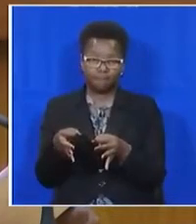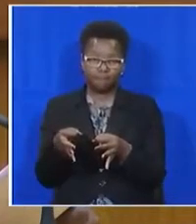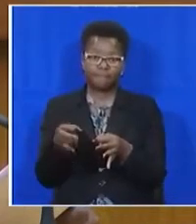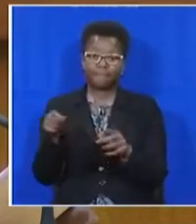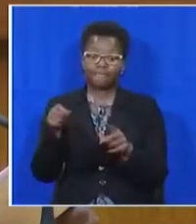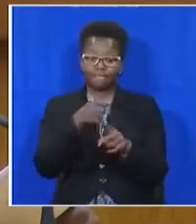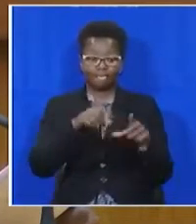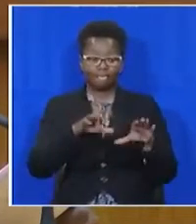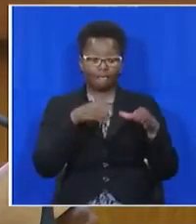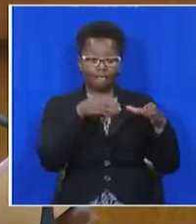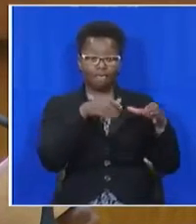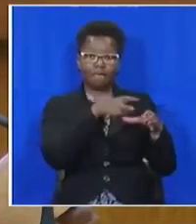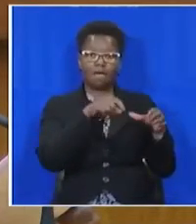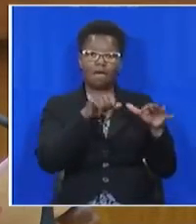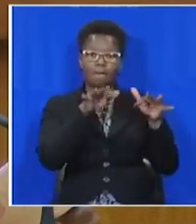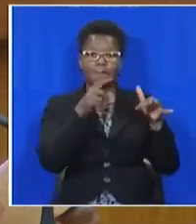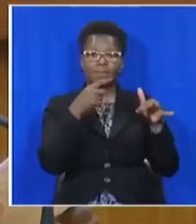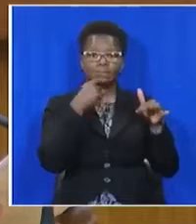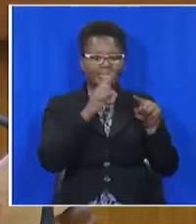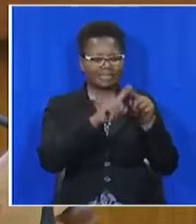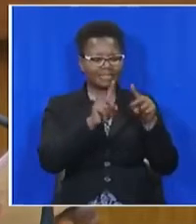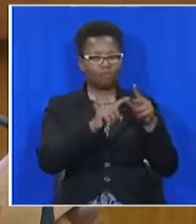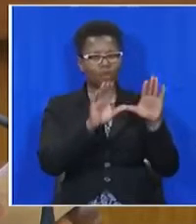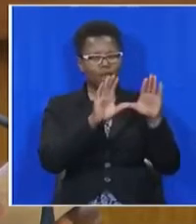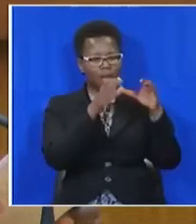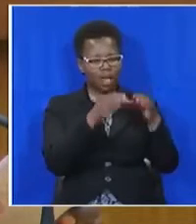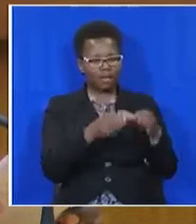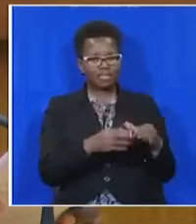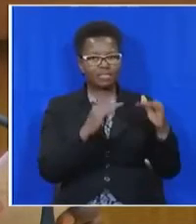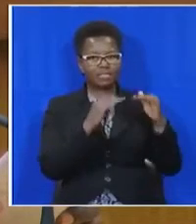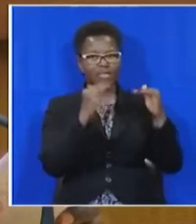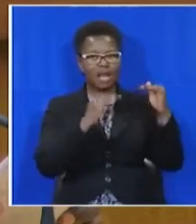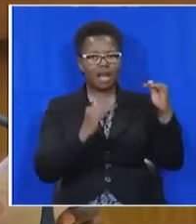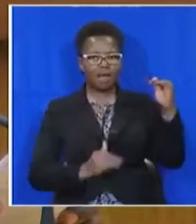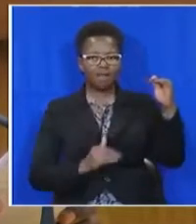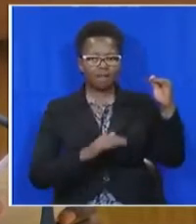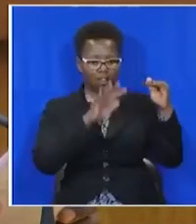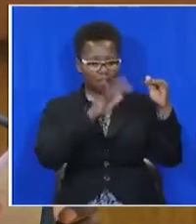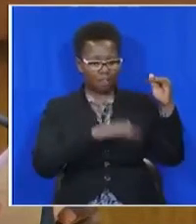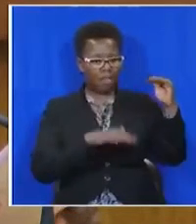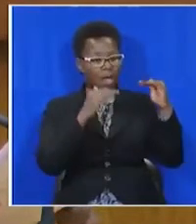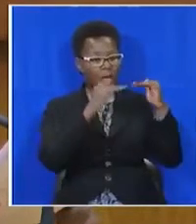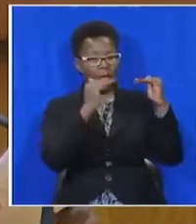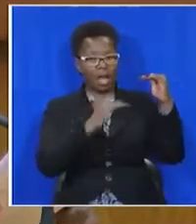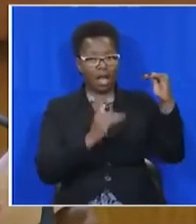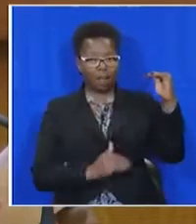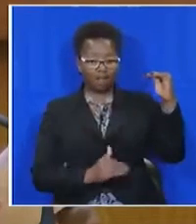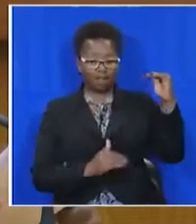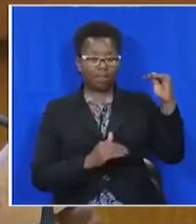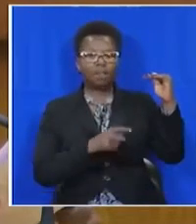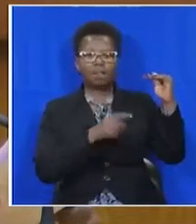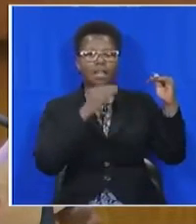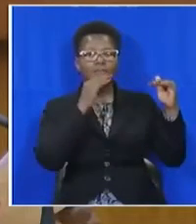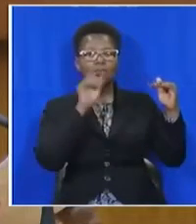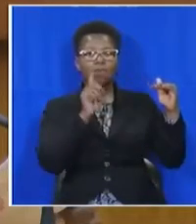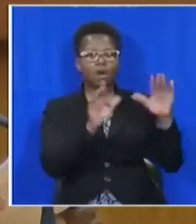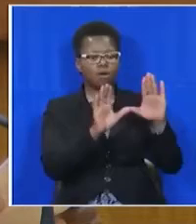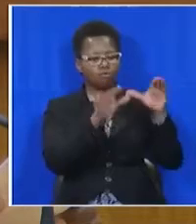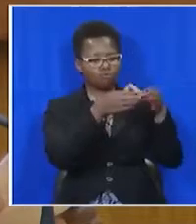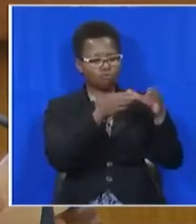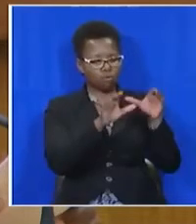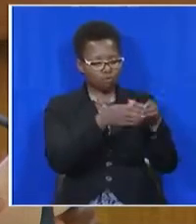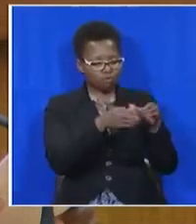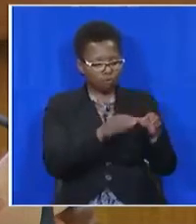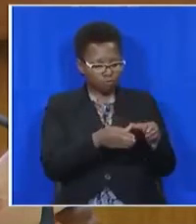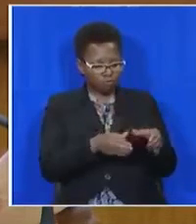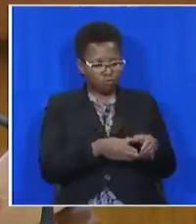groups of people called classes. By summary definitions, classes are, open quote, groups of people according